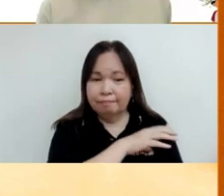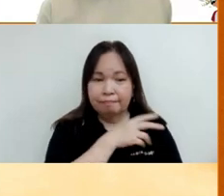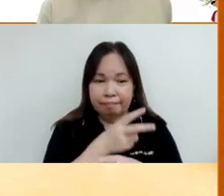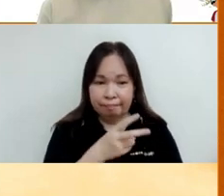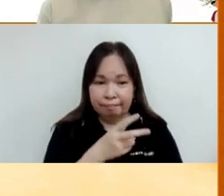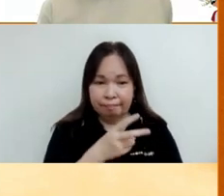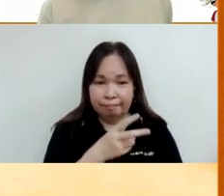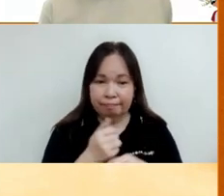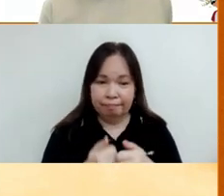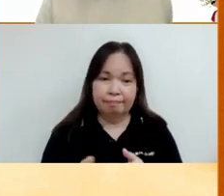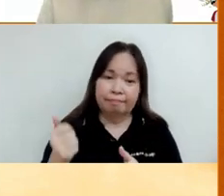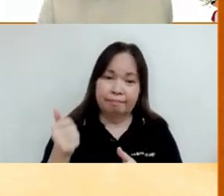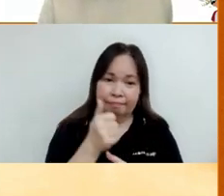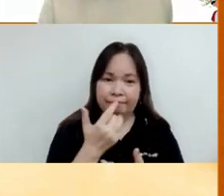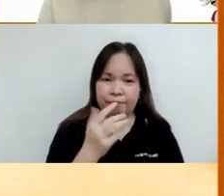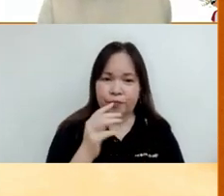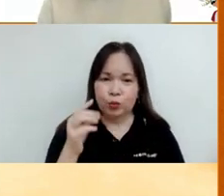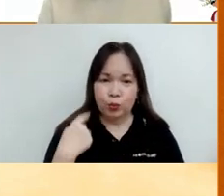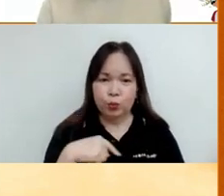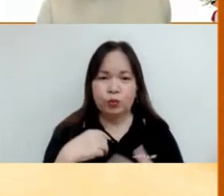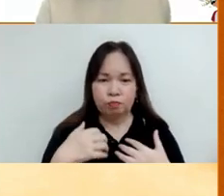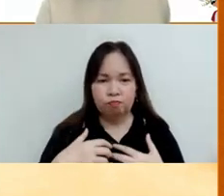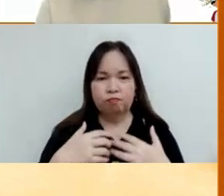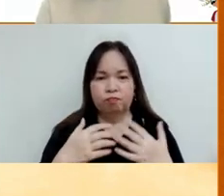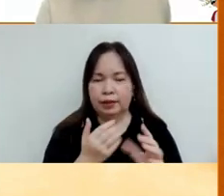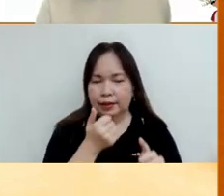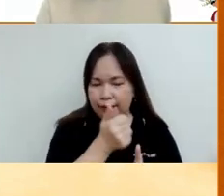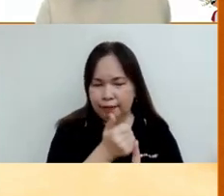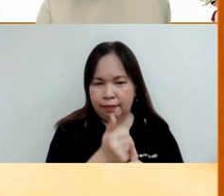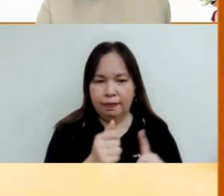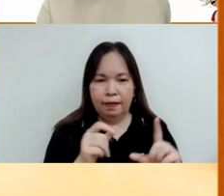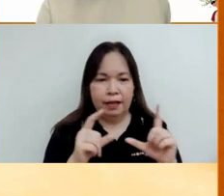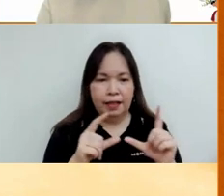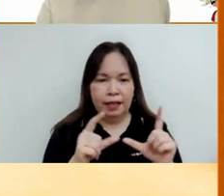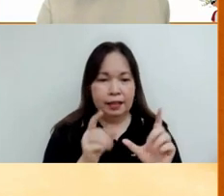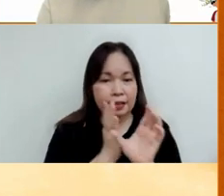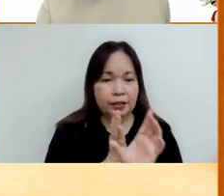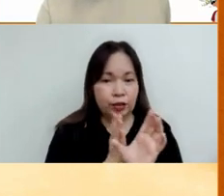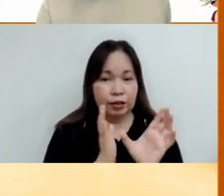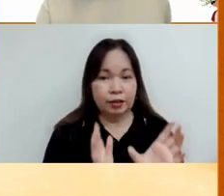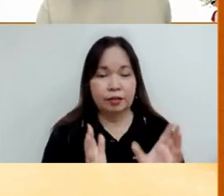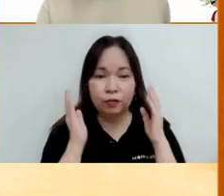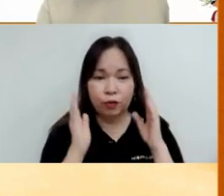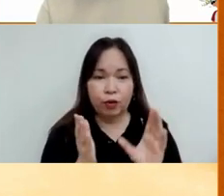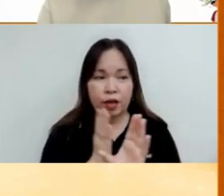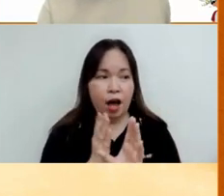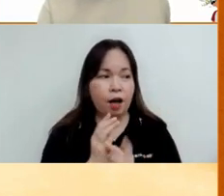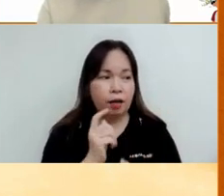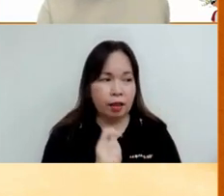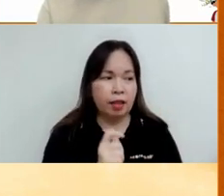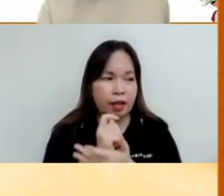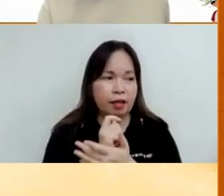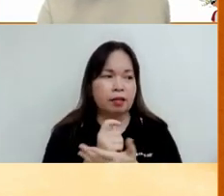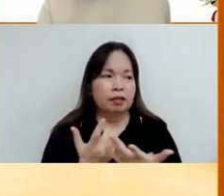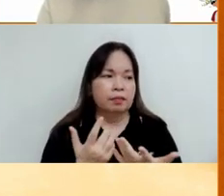and Wellbeing Services, Inc. She's another licensed psychologist specializing in psychotherapy, intensively trained